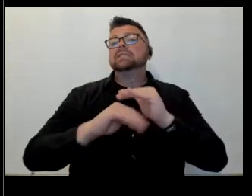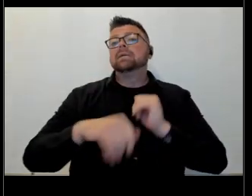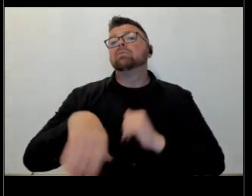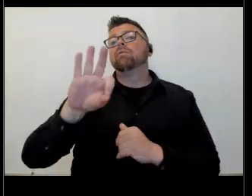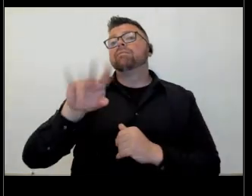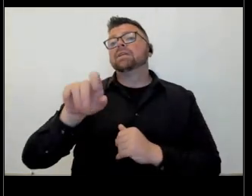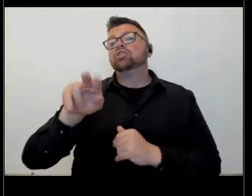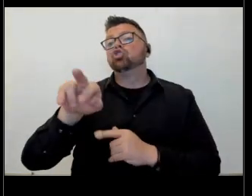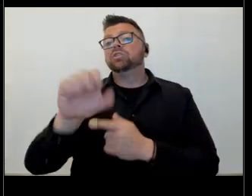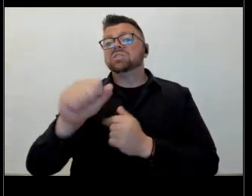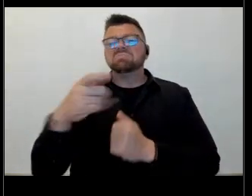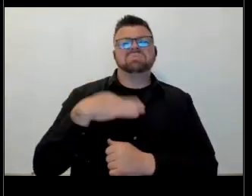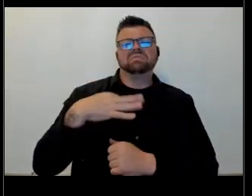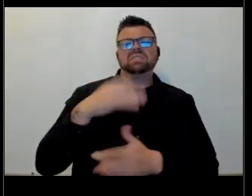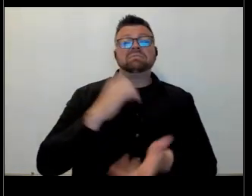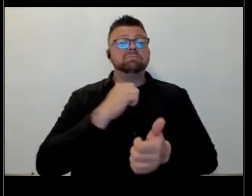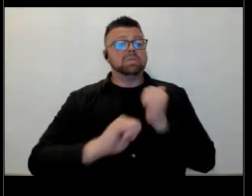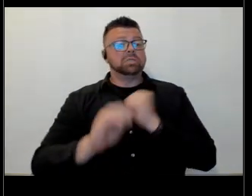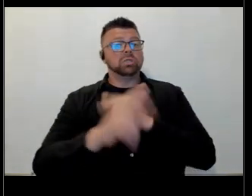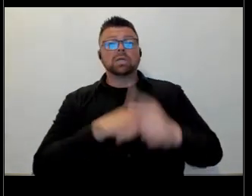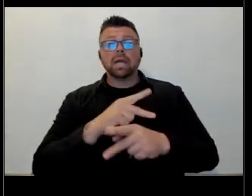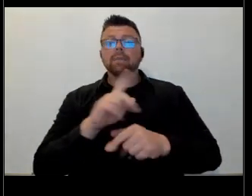type must be provided.